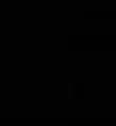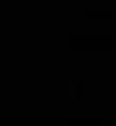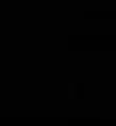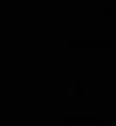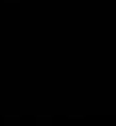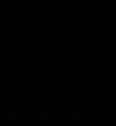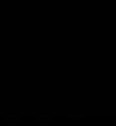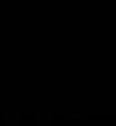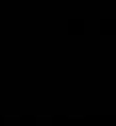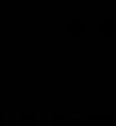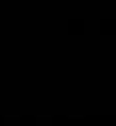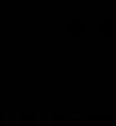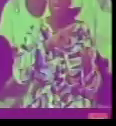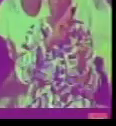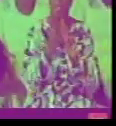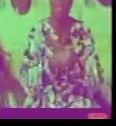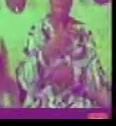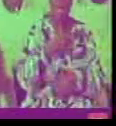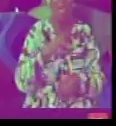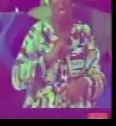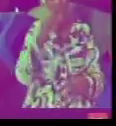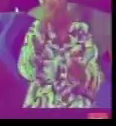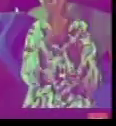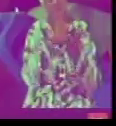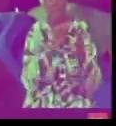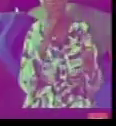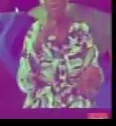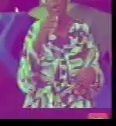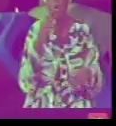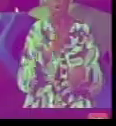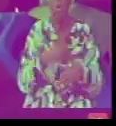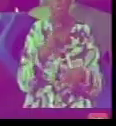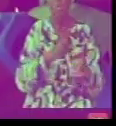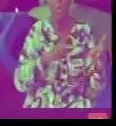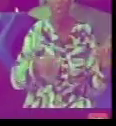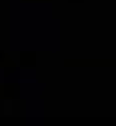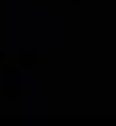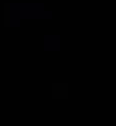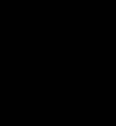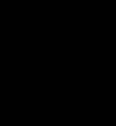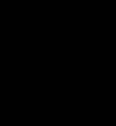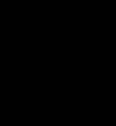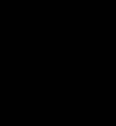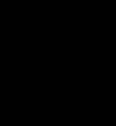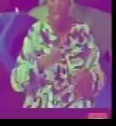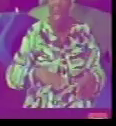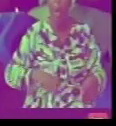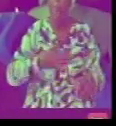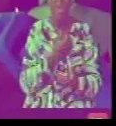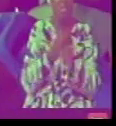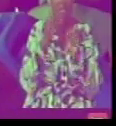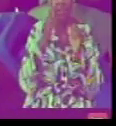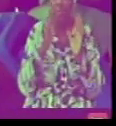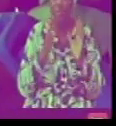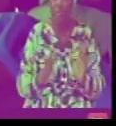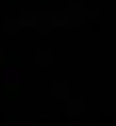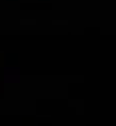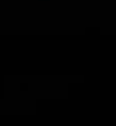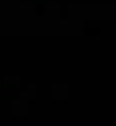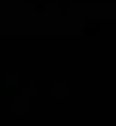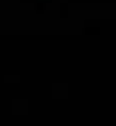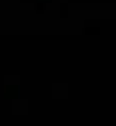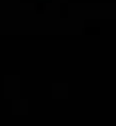I've done. Away in repentance. And I believe on the Lord Jesus